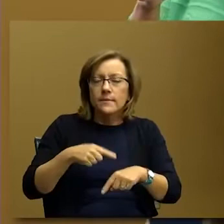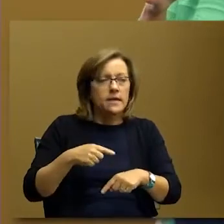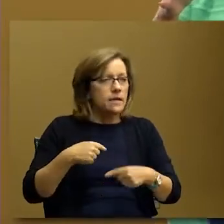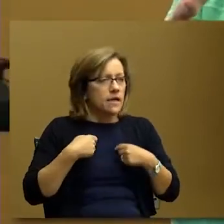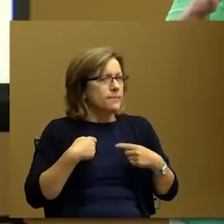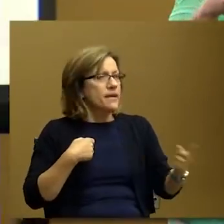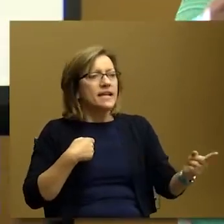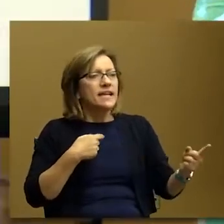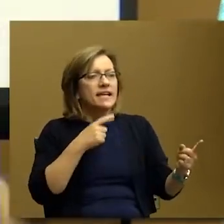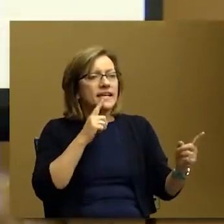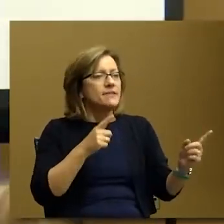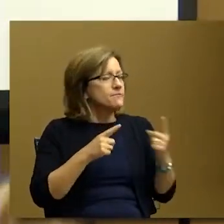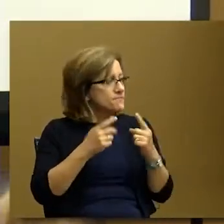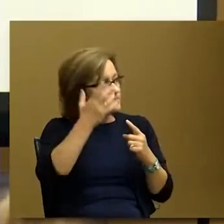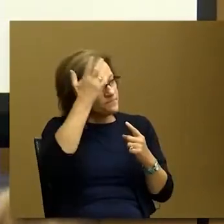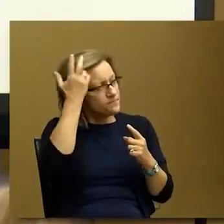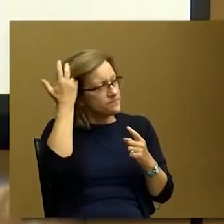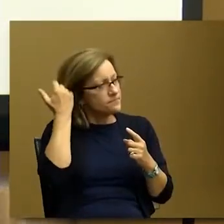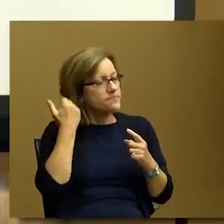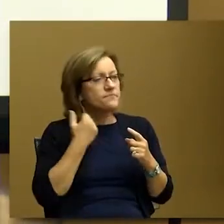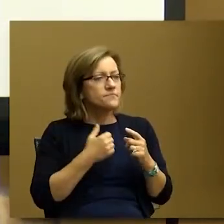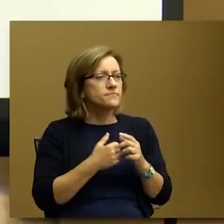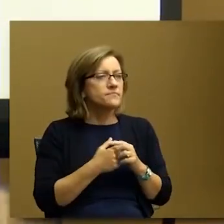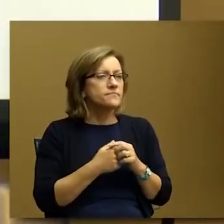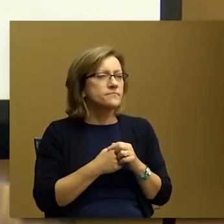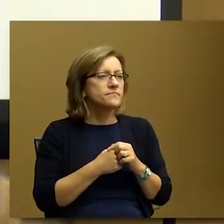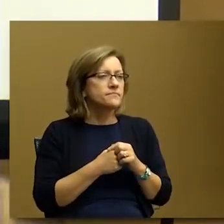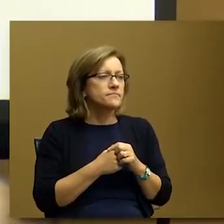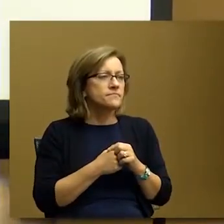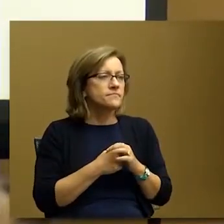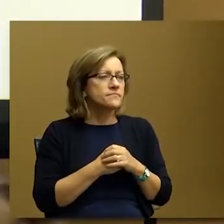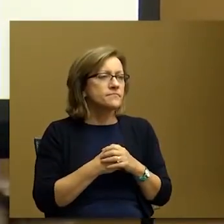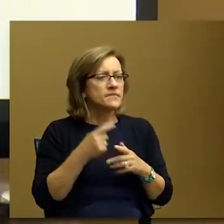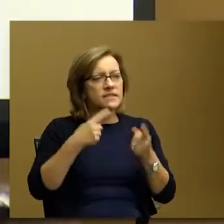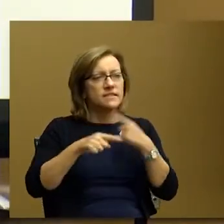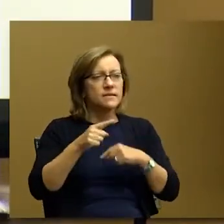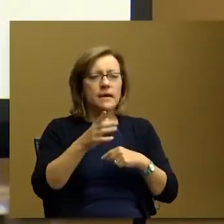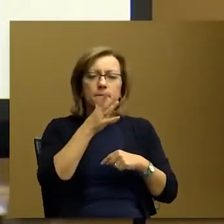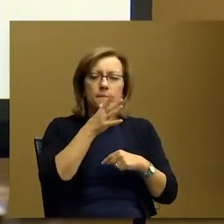hi, or mom,